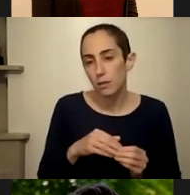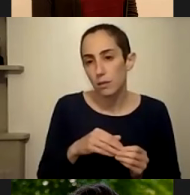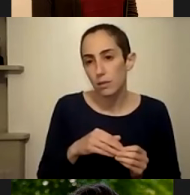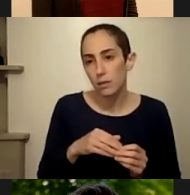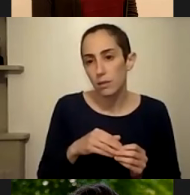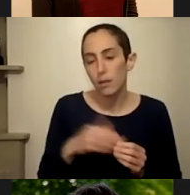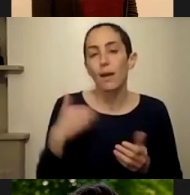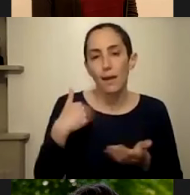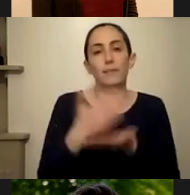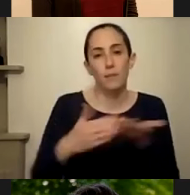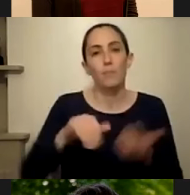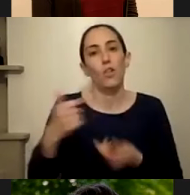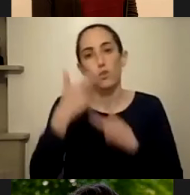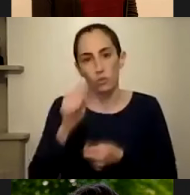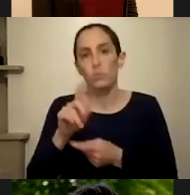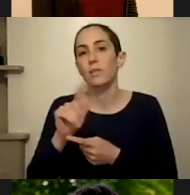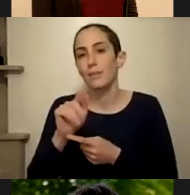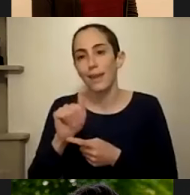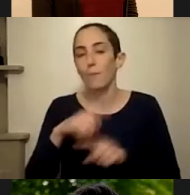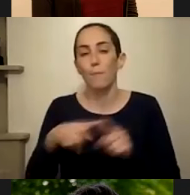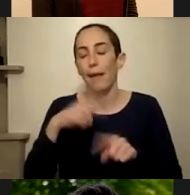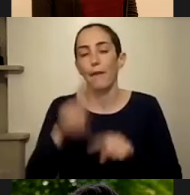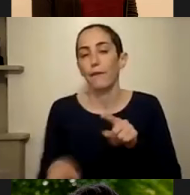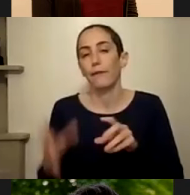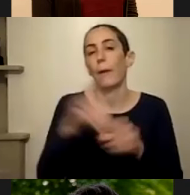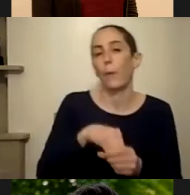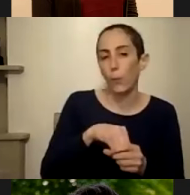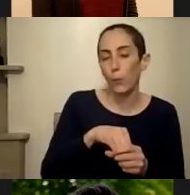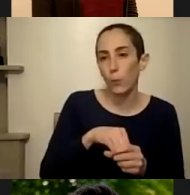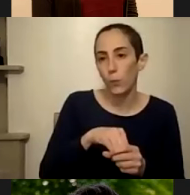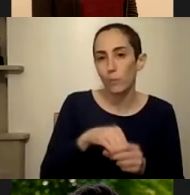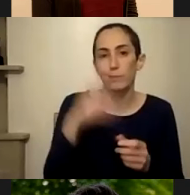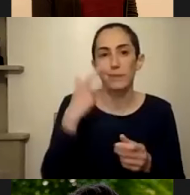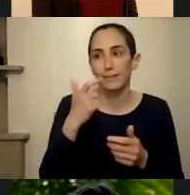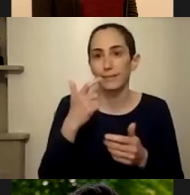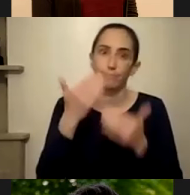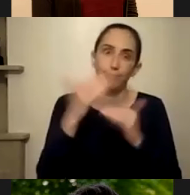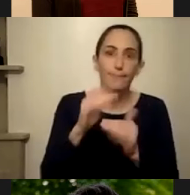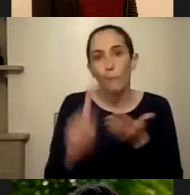some other interesting data I haven't been able to put in here due to the 1 hour talk.